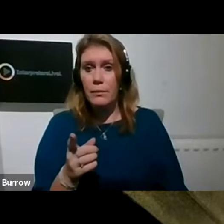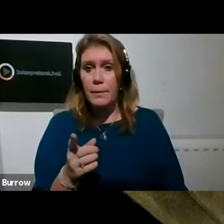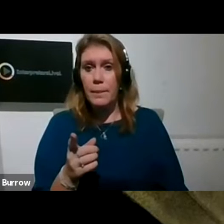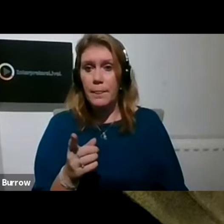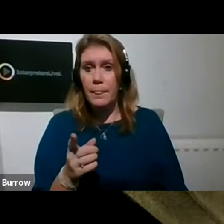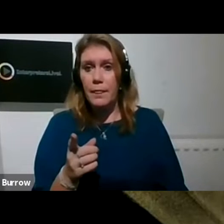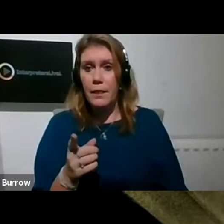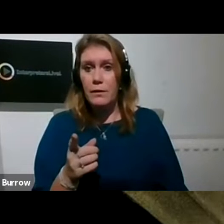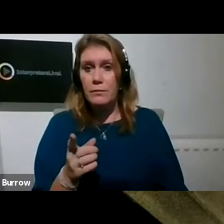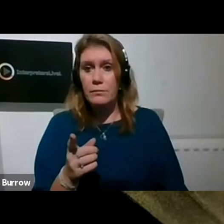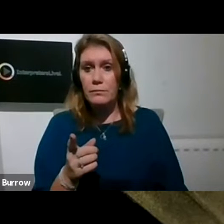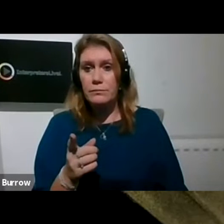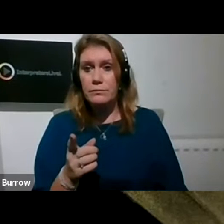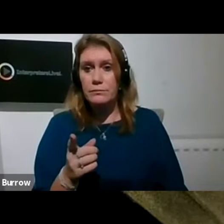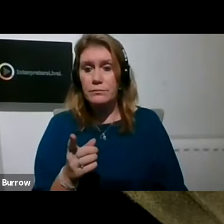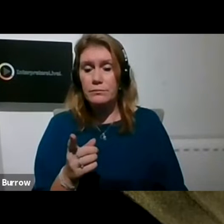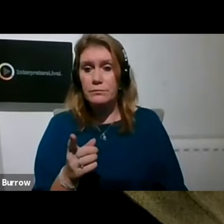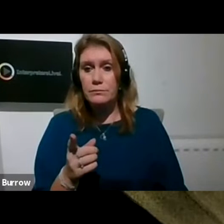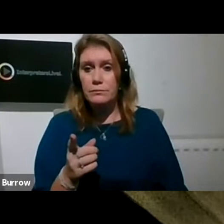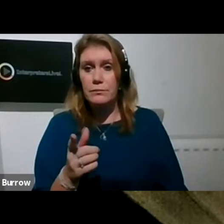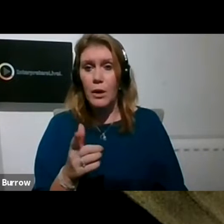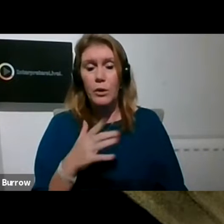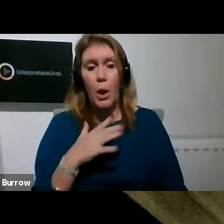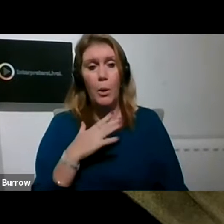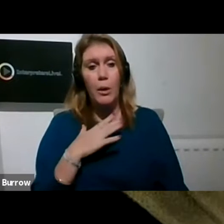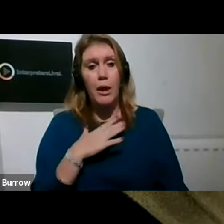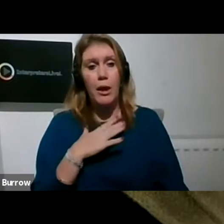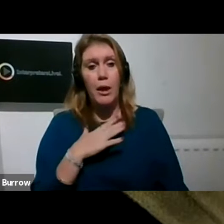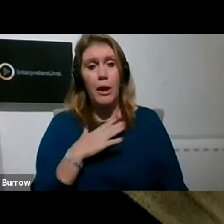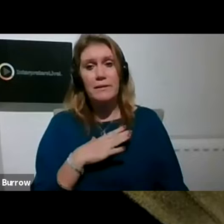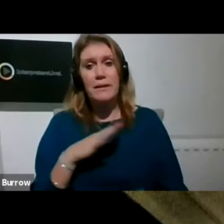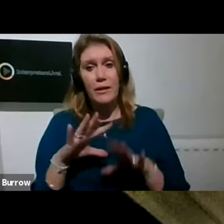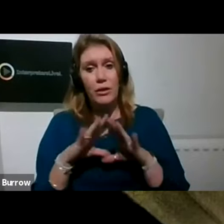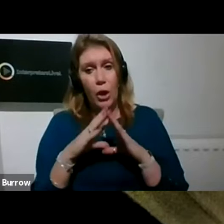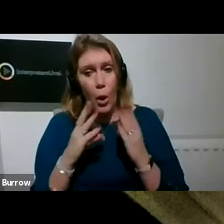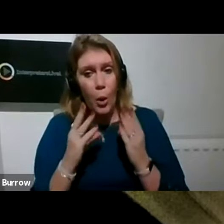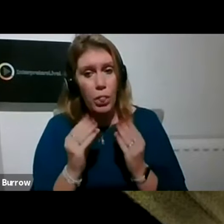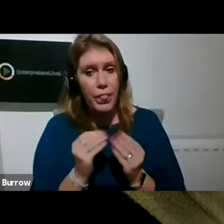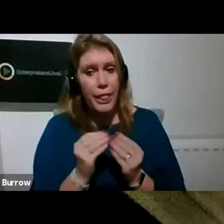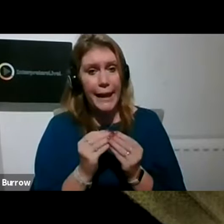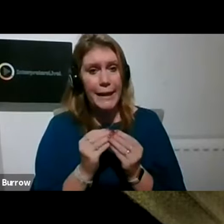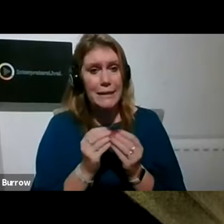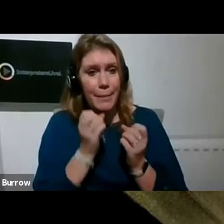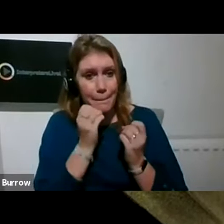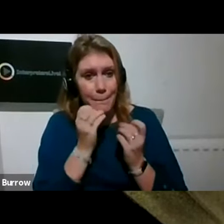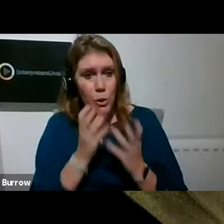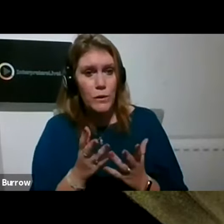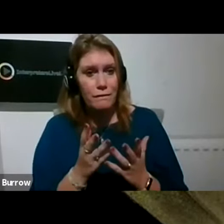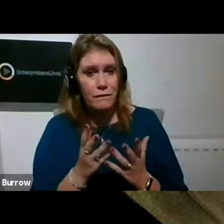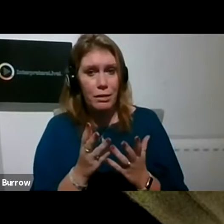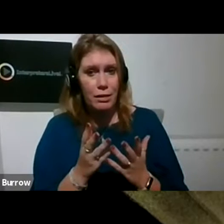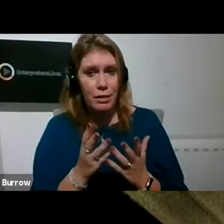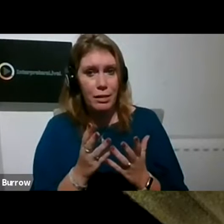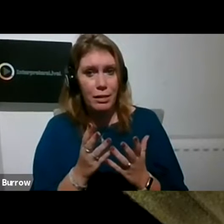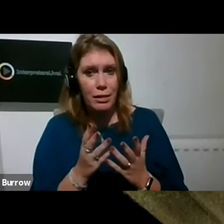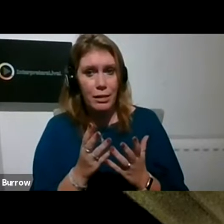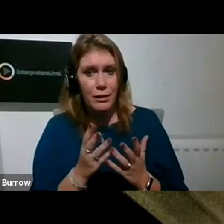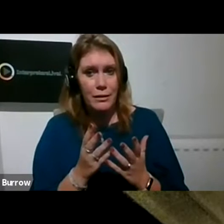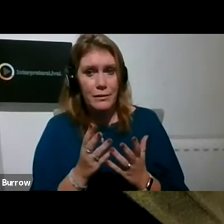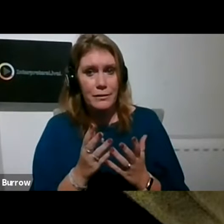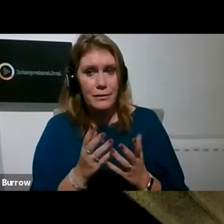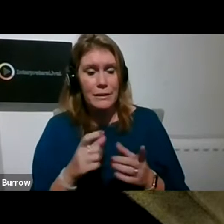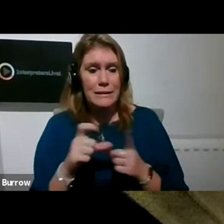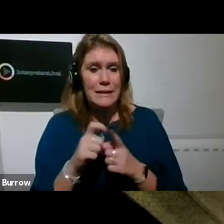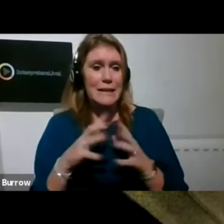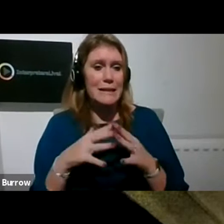that we wanted the whole thing to be beautiful, which, you know, DWP PIP assessments